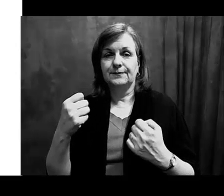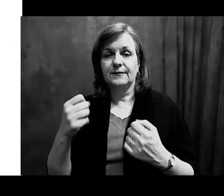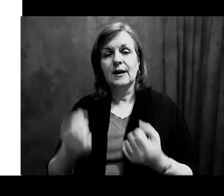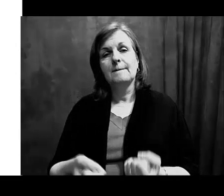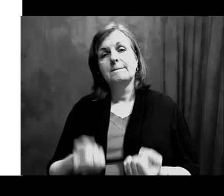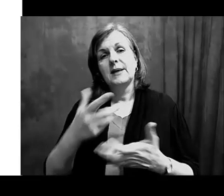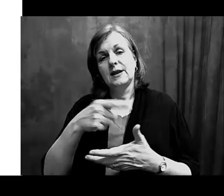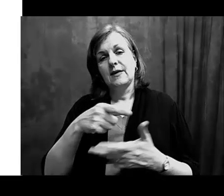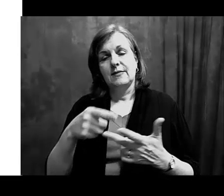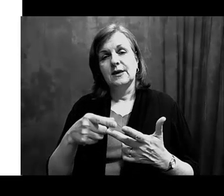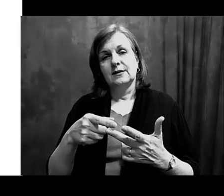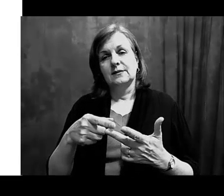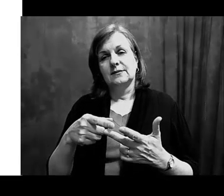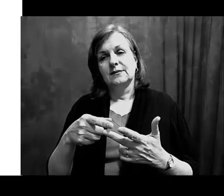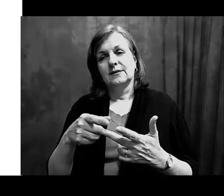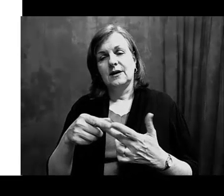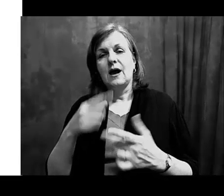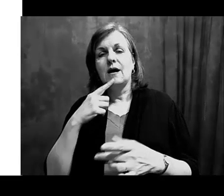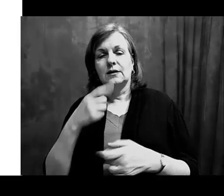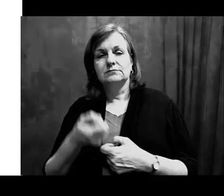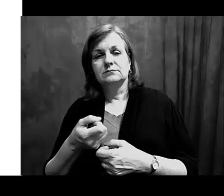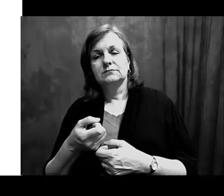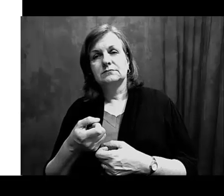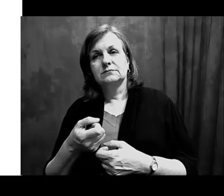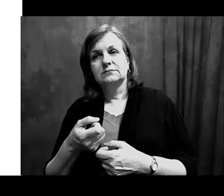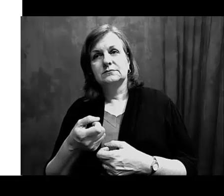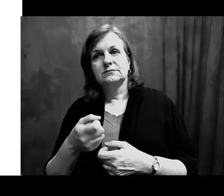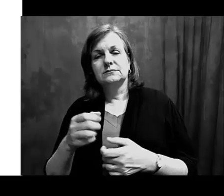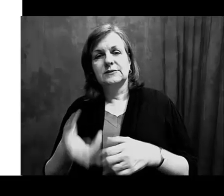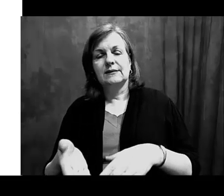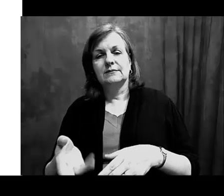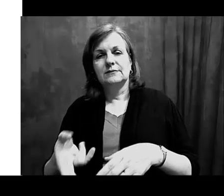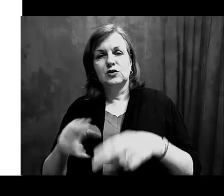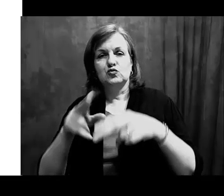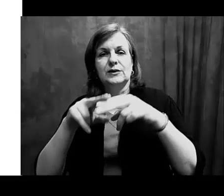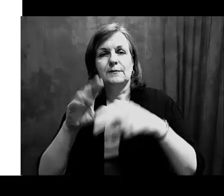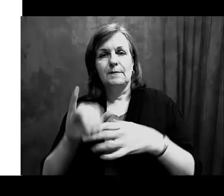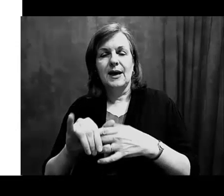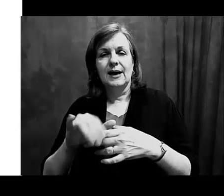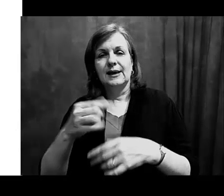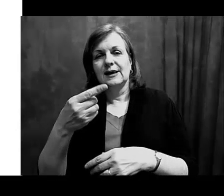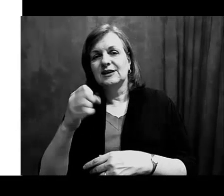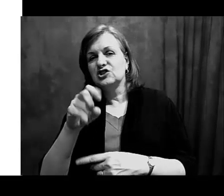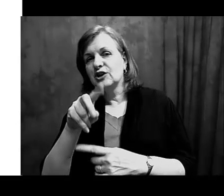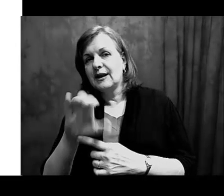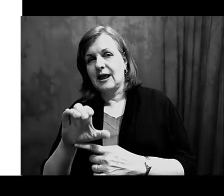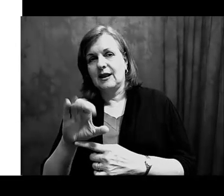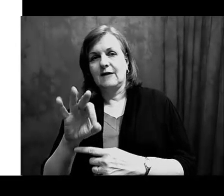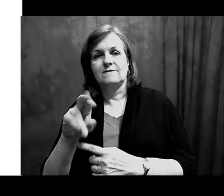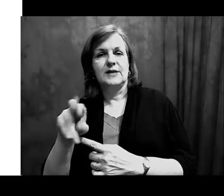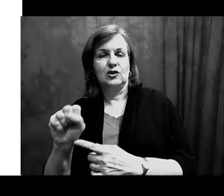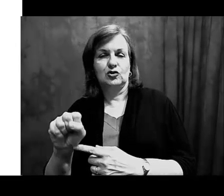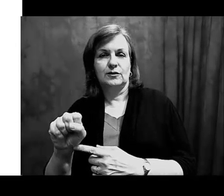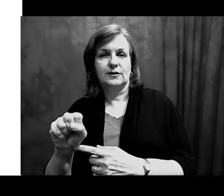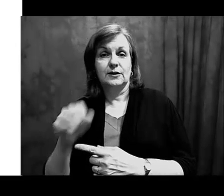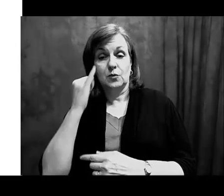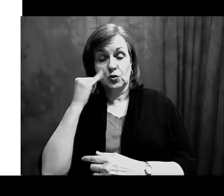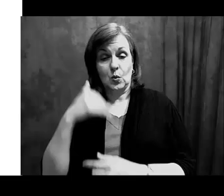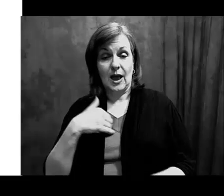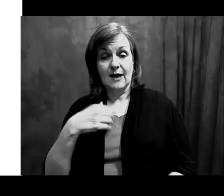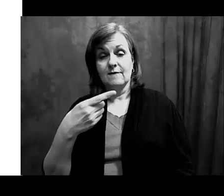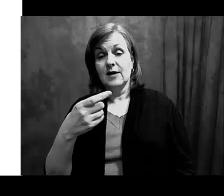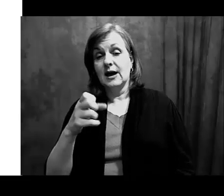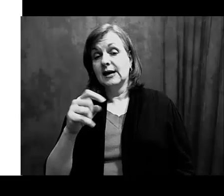the conditions are now predisposed. They are genetic. So if you have genetic factors that would lead to